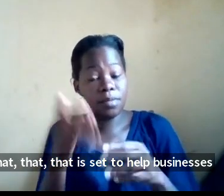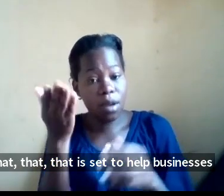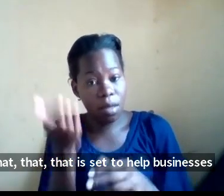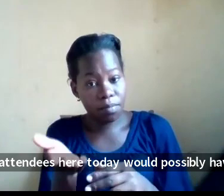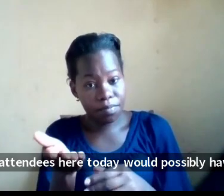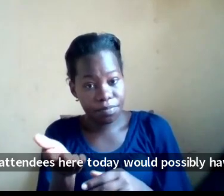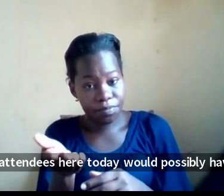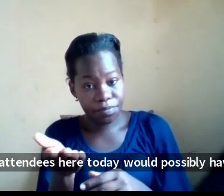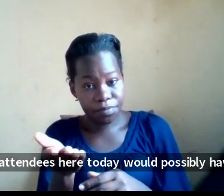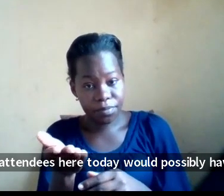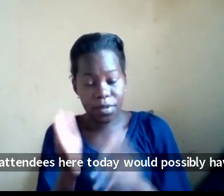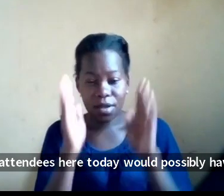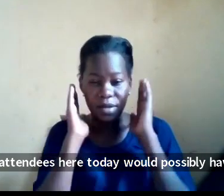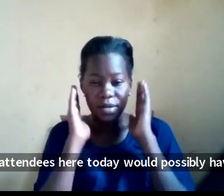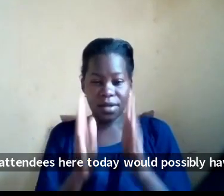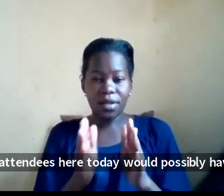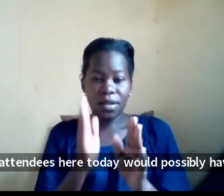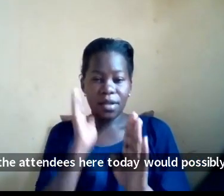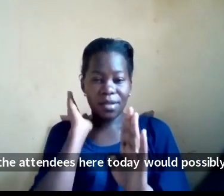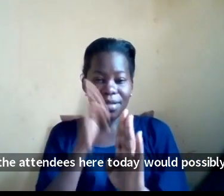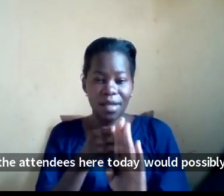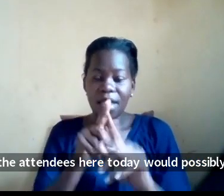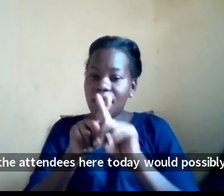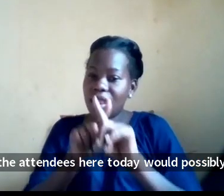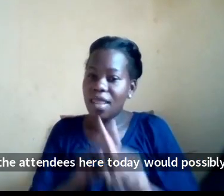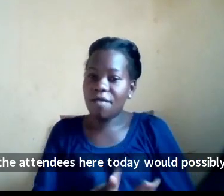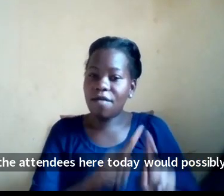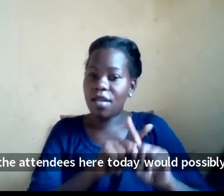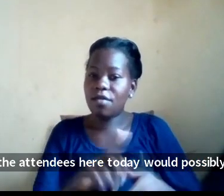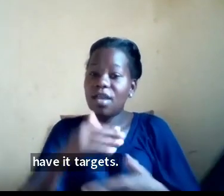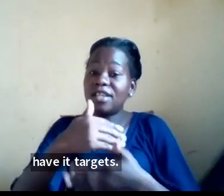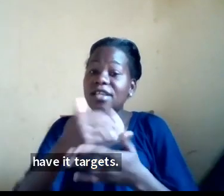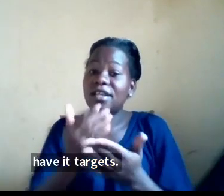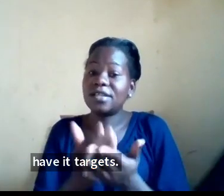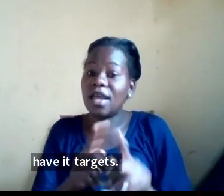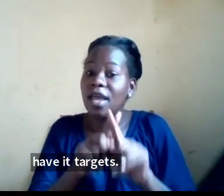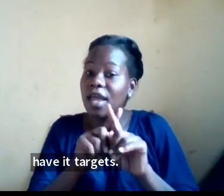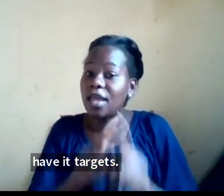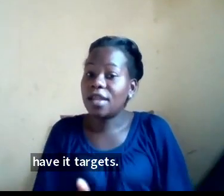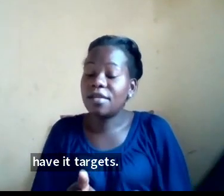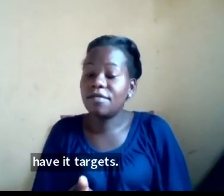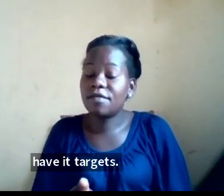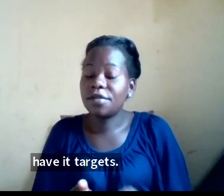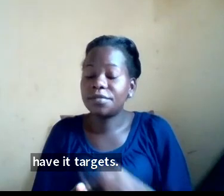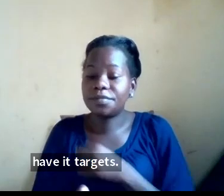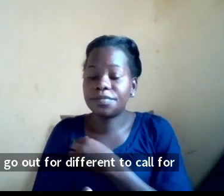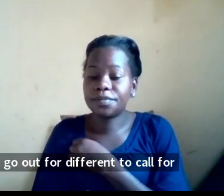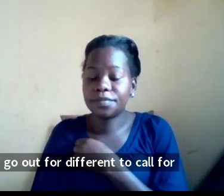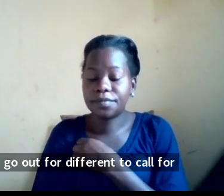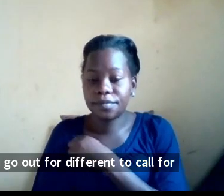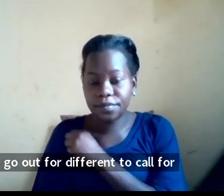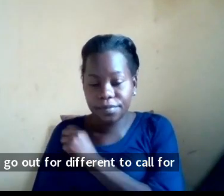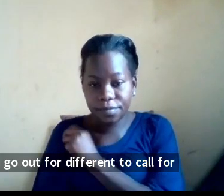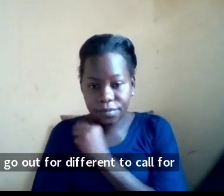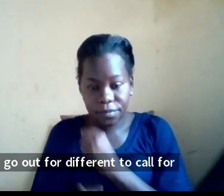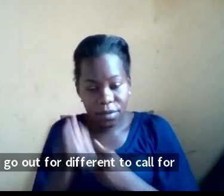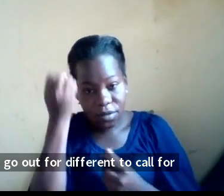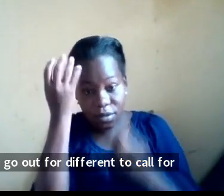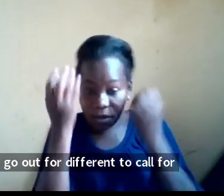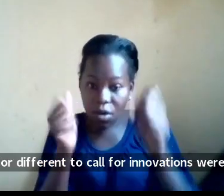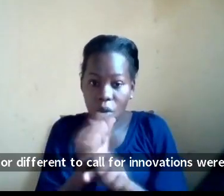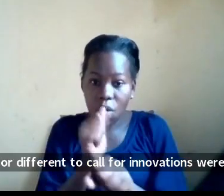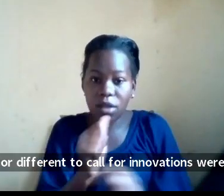It targets different sectors, and different calls go out to call for innovations. We're working together with a